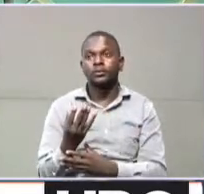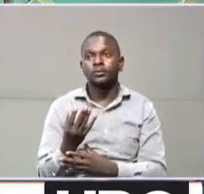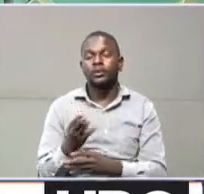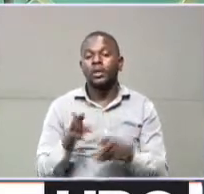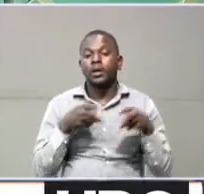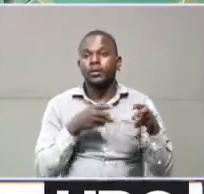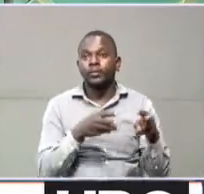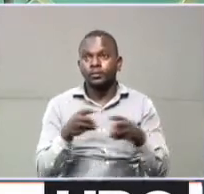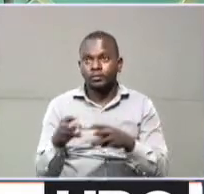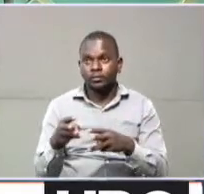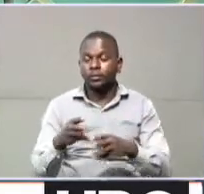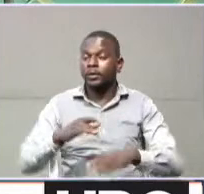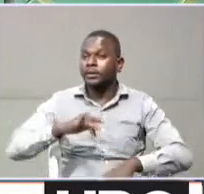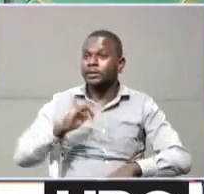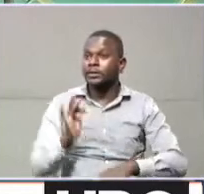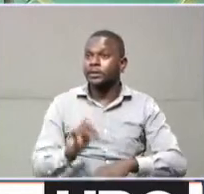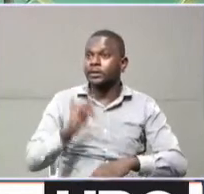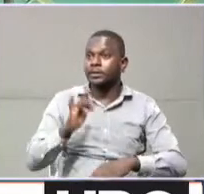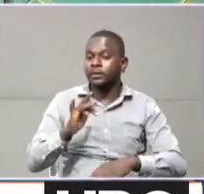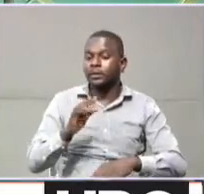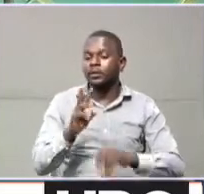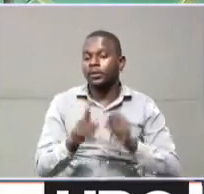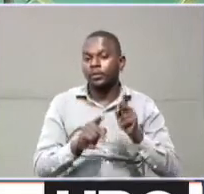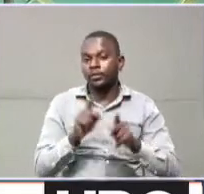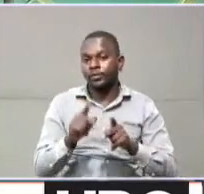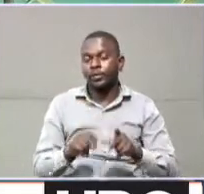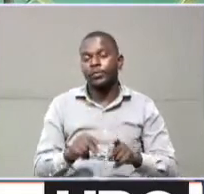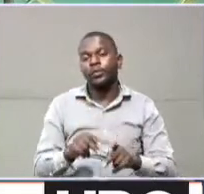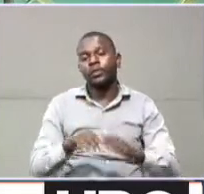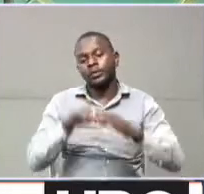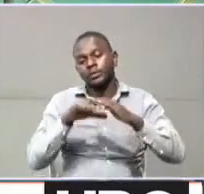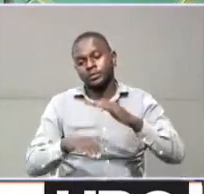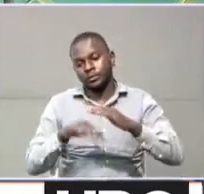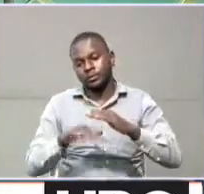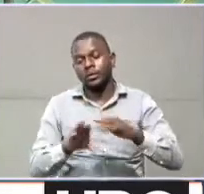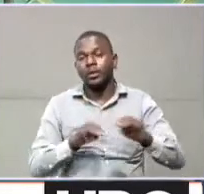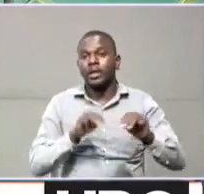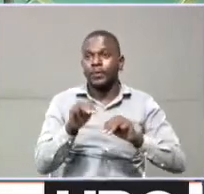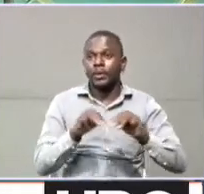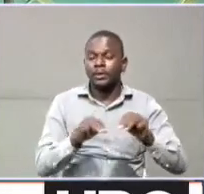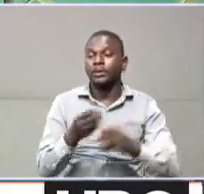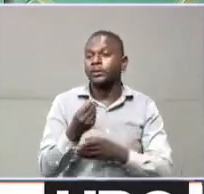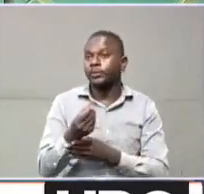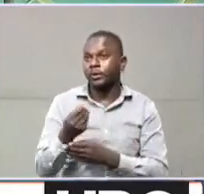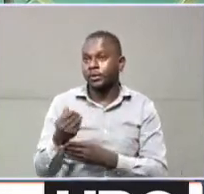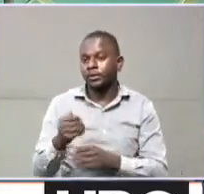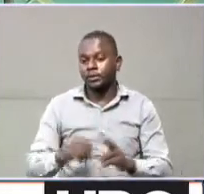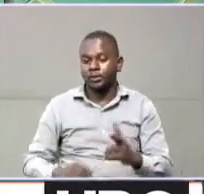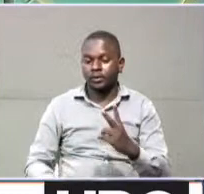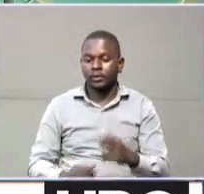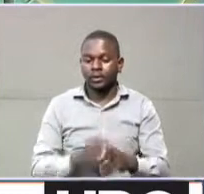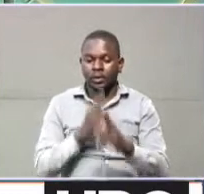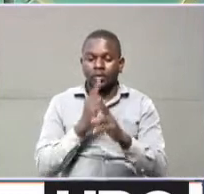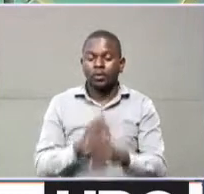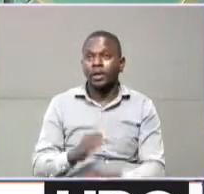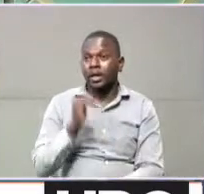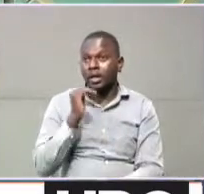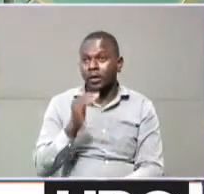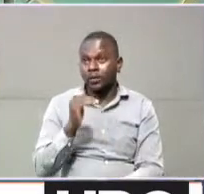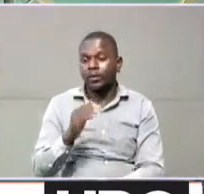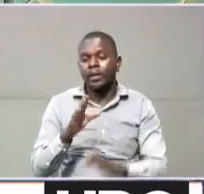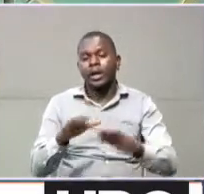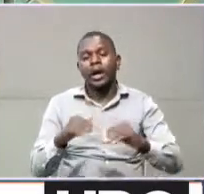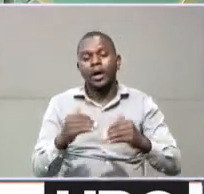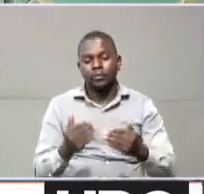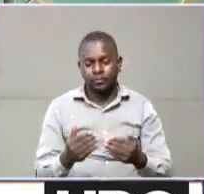mechanism of sensitizing the people on the ground people who are going to manage the fun secondly right now speaker is